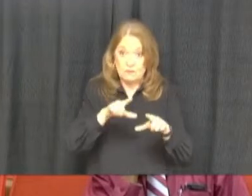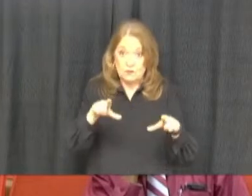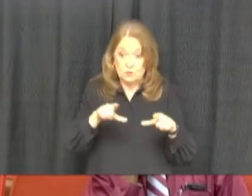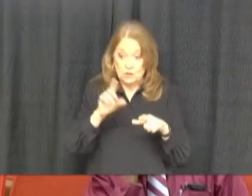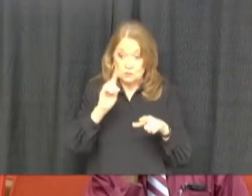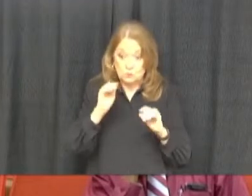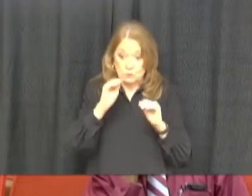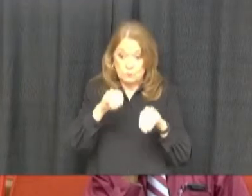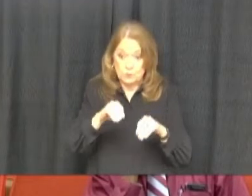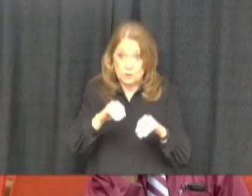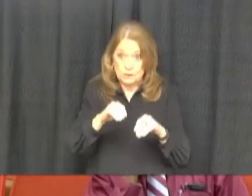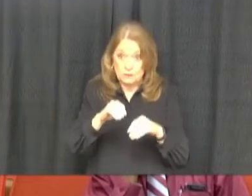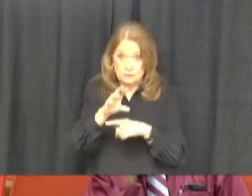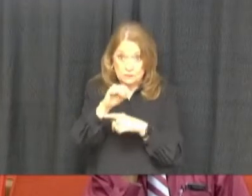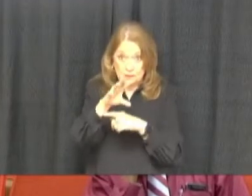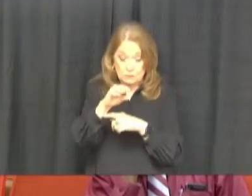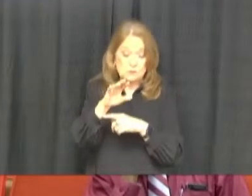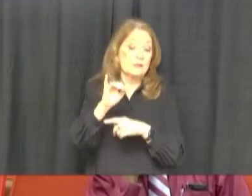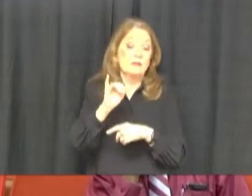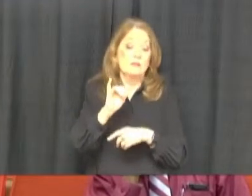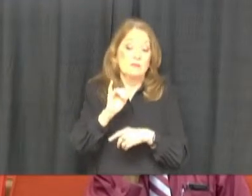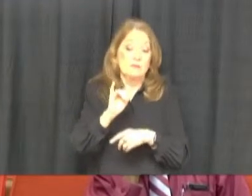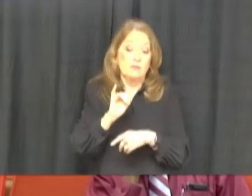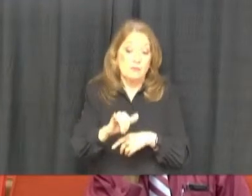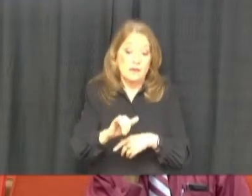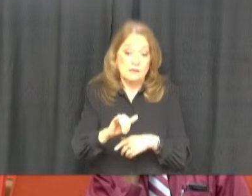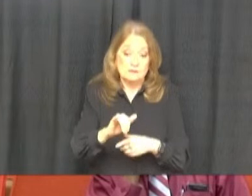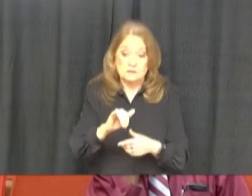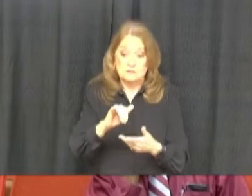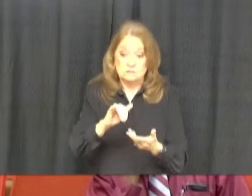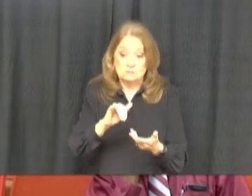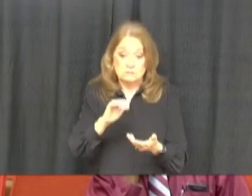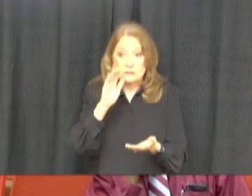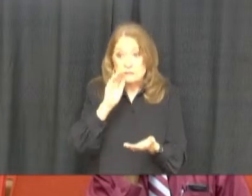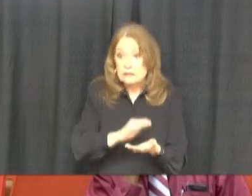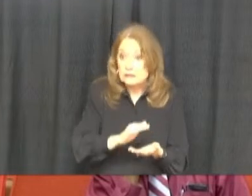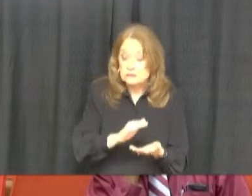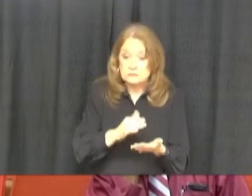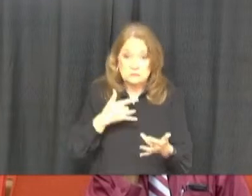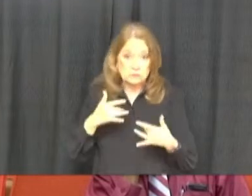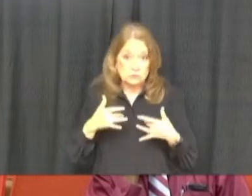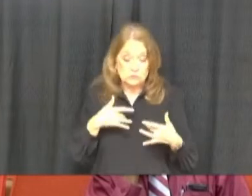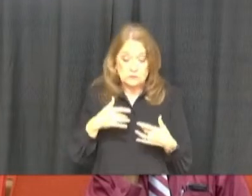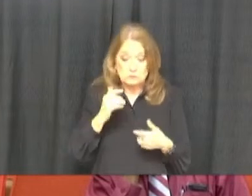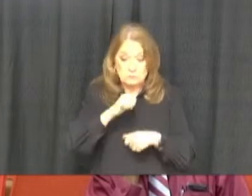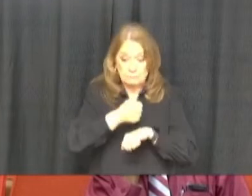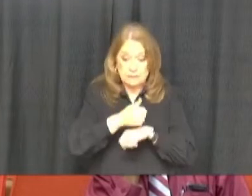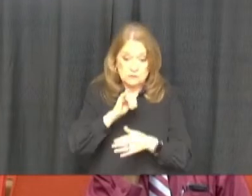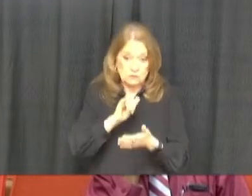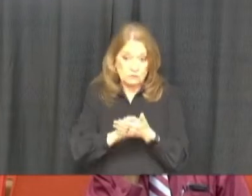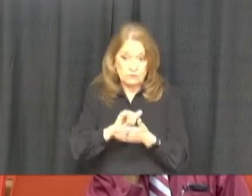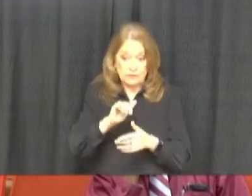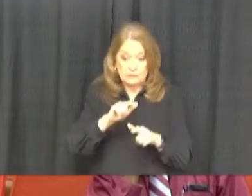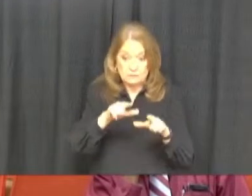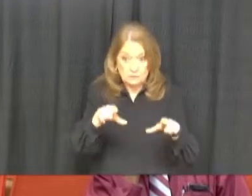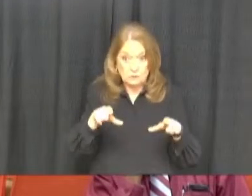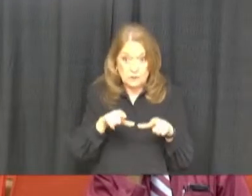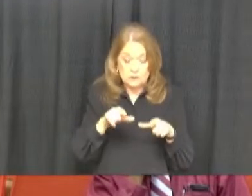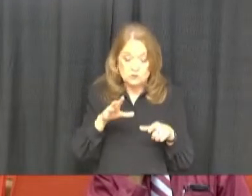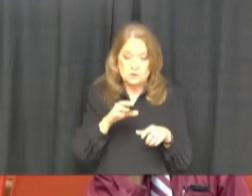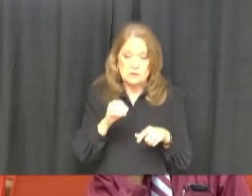place them, that is even less despairing based on that location. And back to